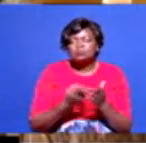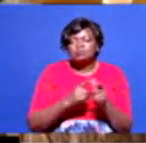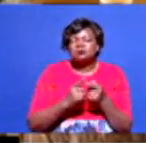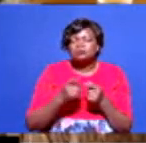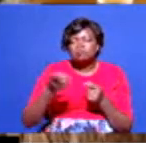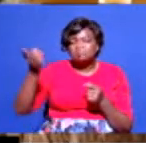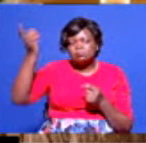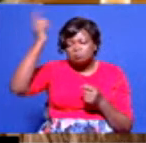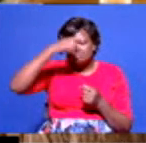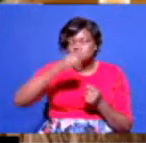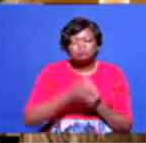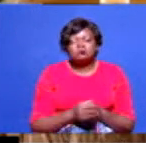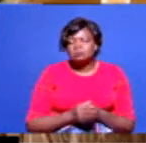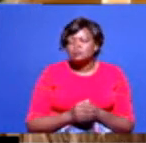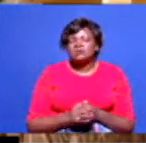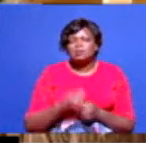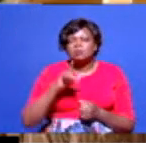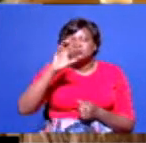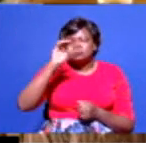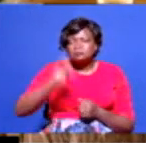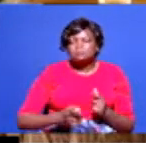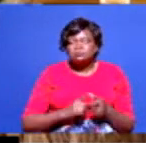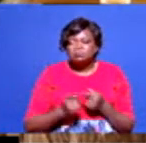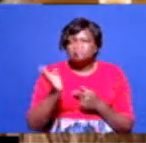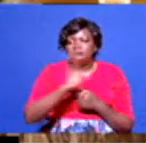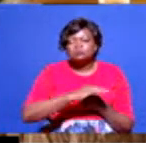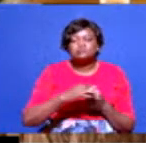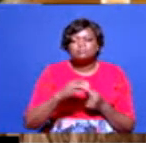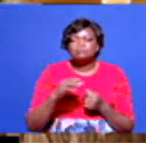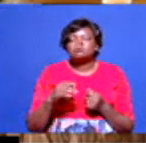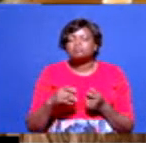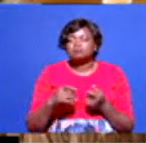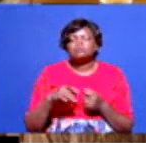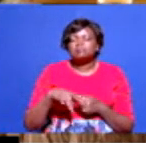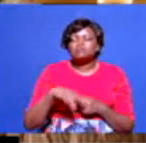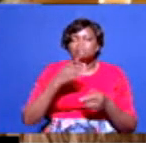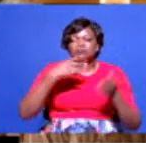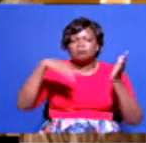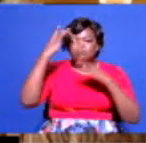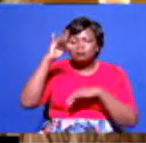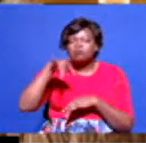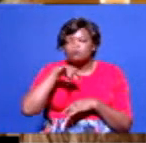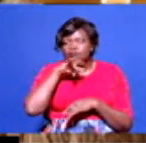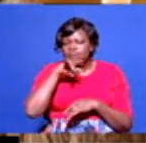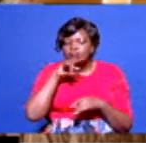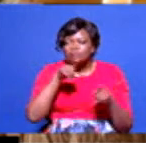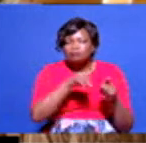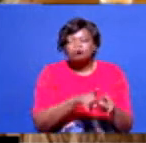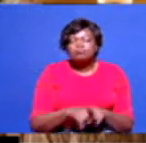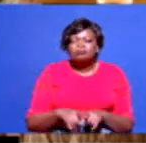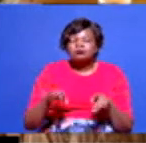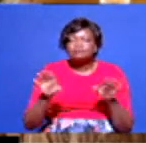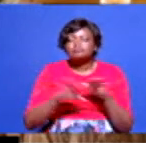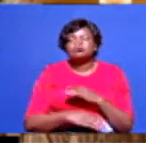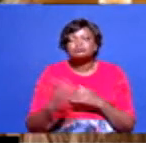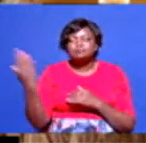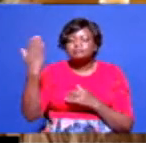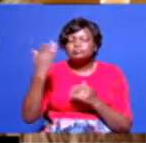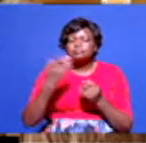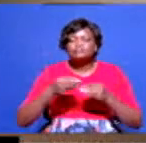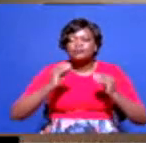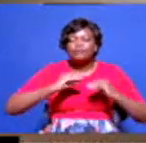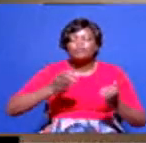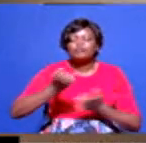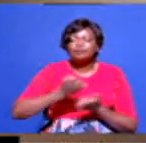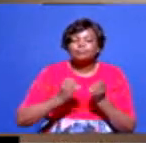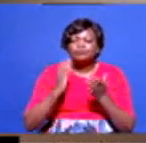In 1958, he went back to Makerere University, this time as an assistant lecturer and taught in the economics